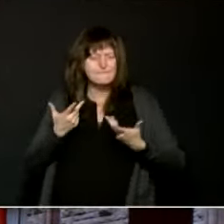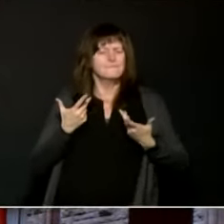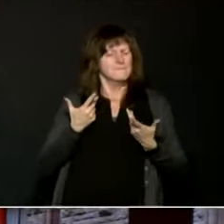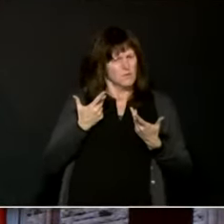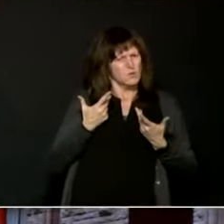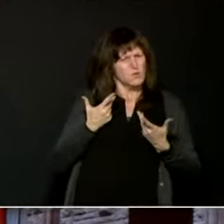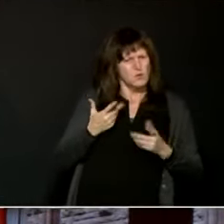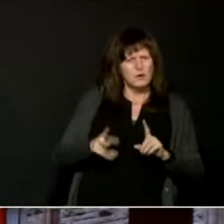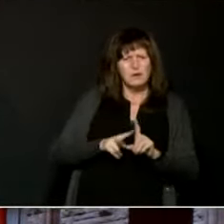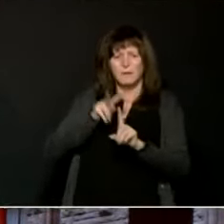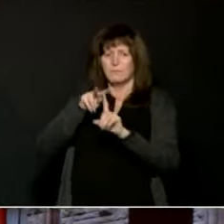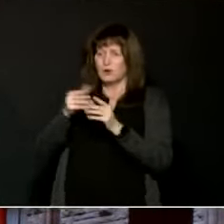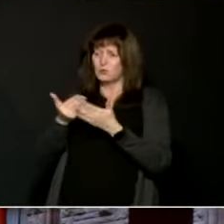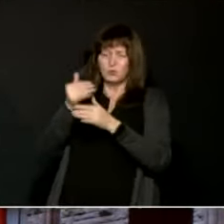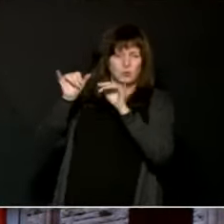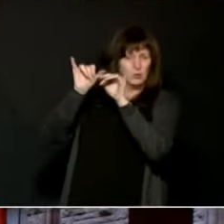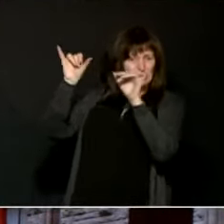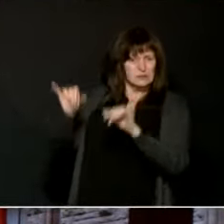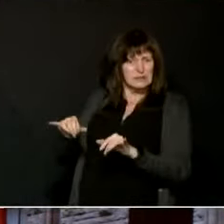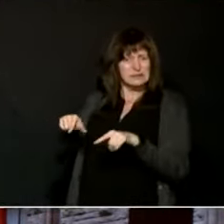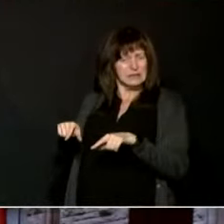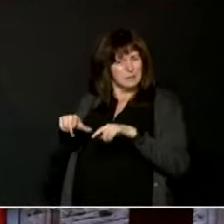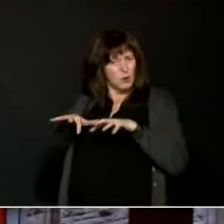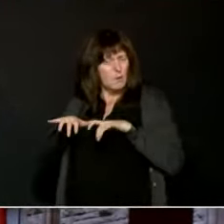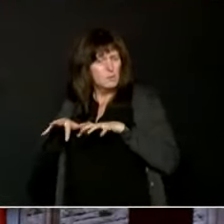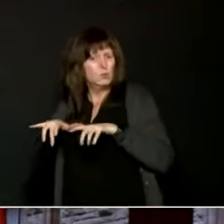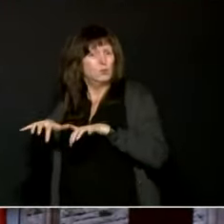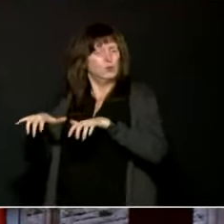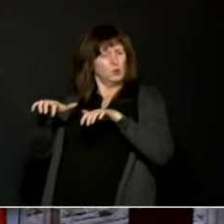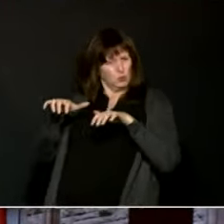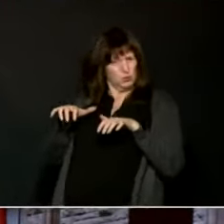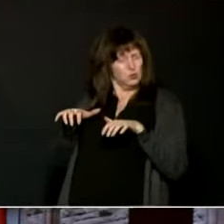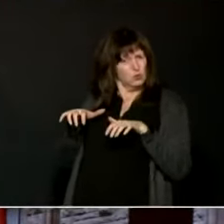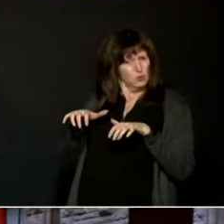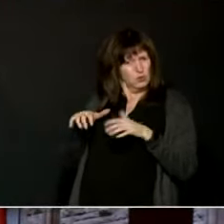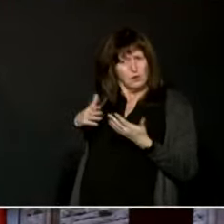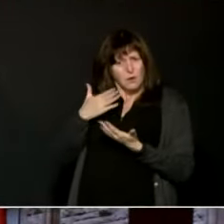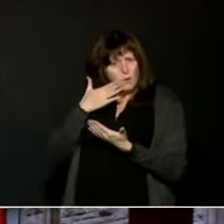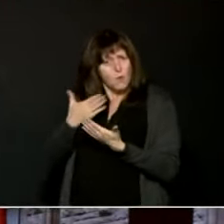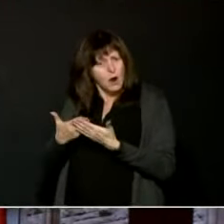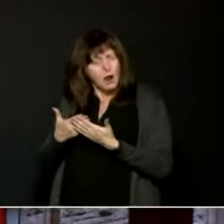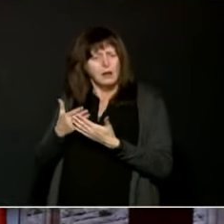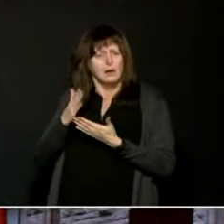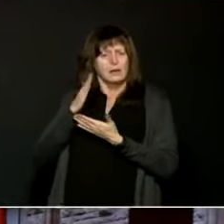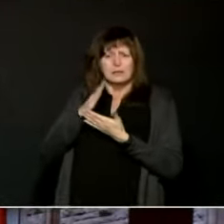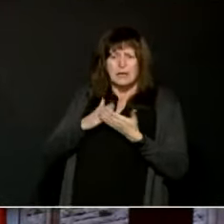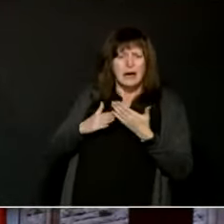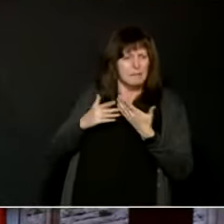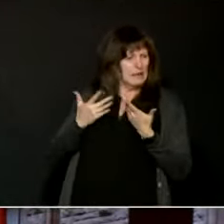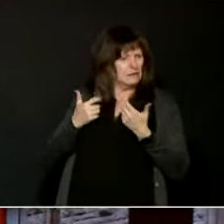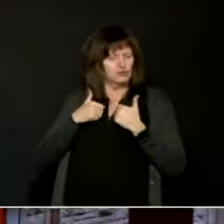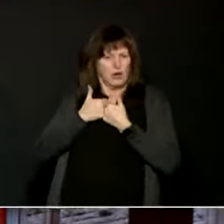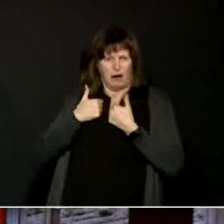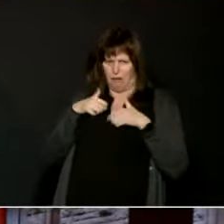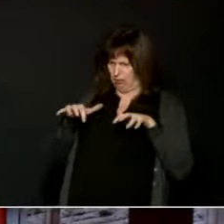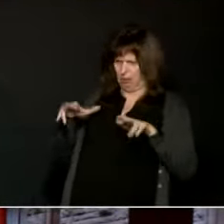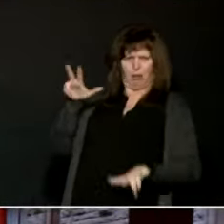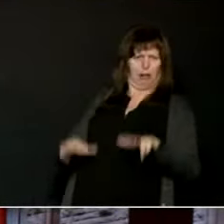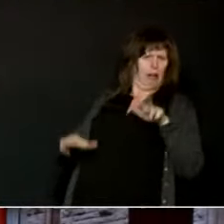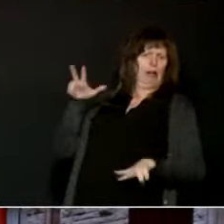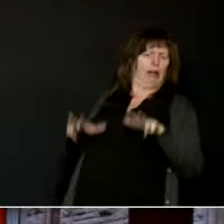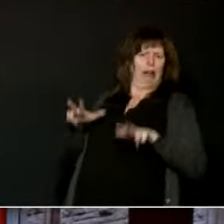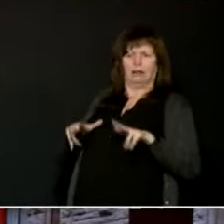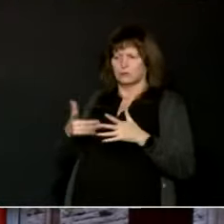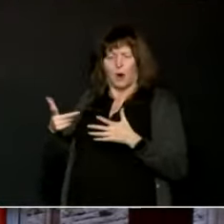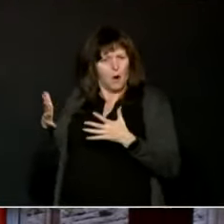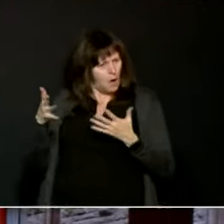well, but there are challenges, and some people have challenges with electronics. Those who want to help them do that, help them get booked, help them to guide themselves through it.